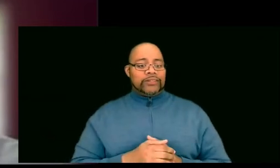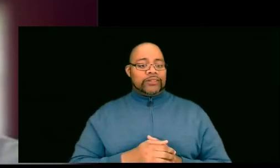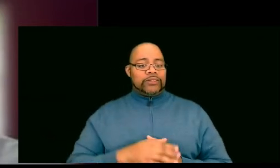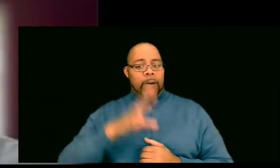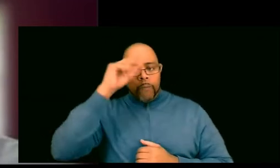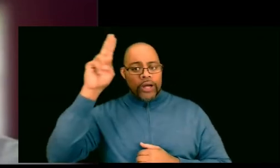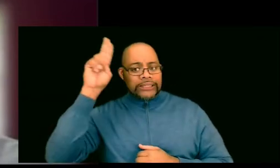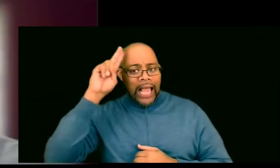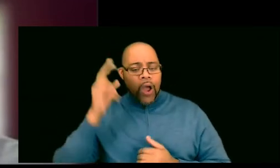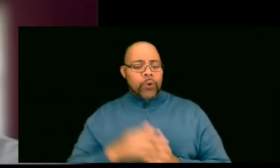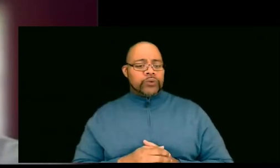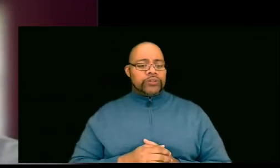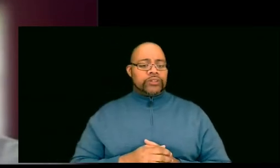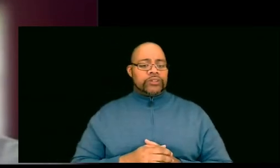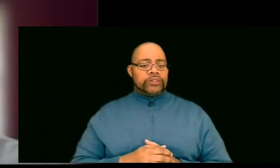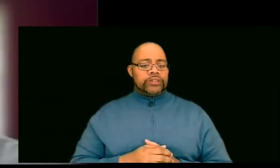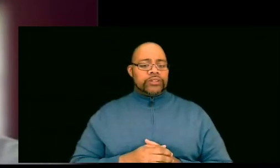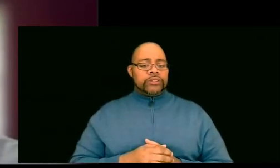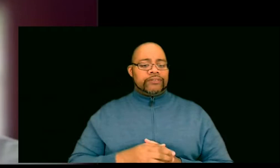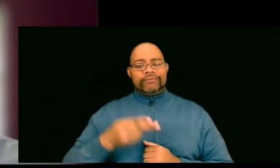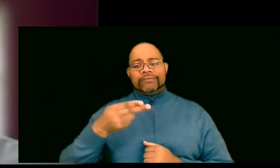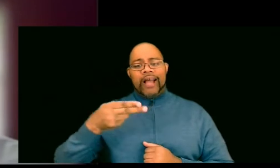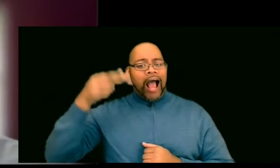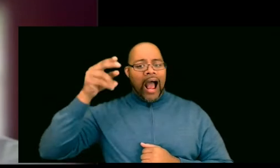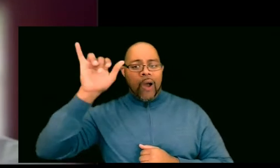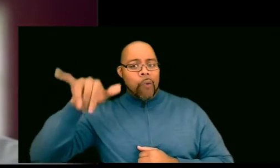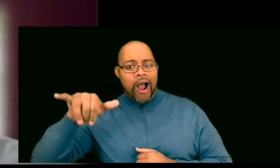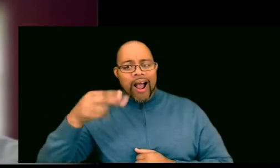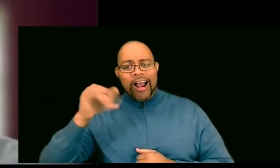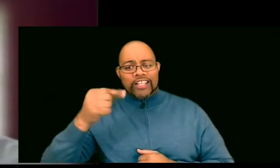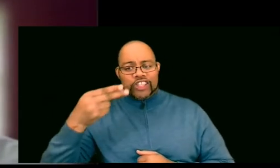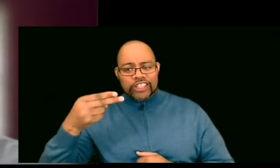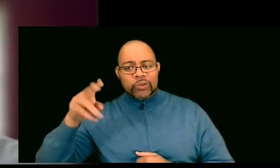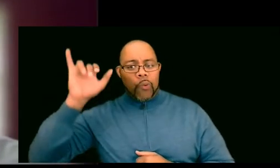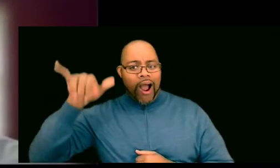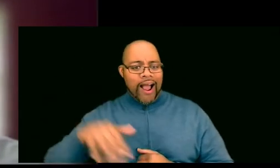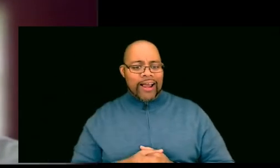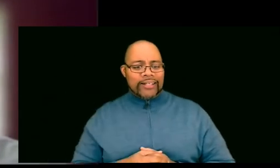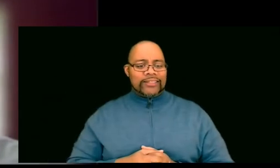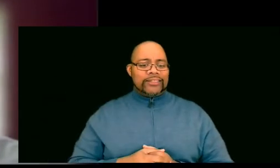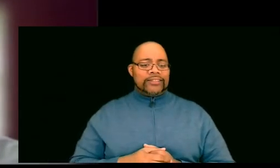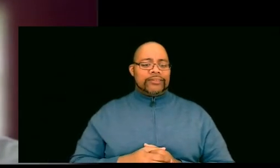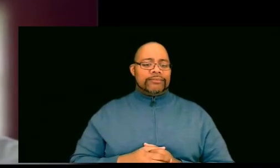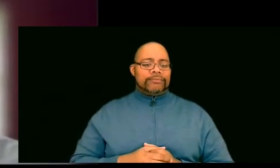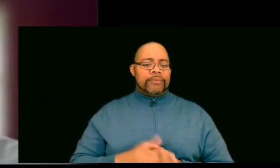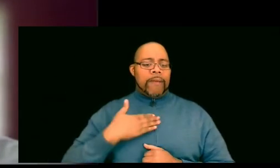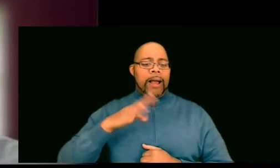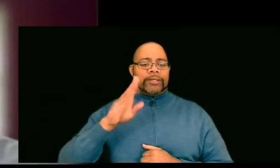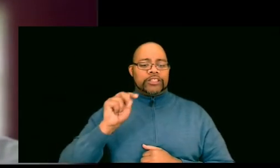the Boy Scouts, or it was the High Y, you know, or it was the, you know,